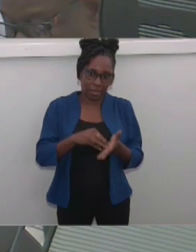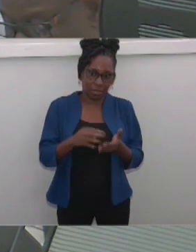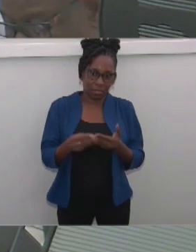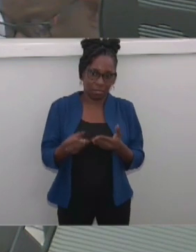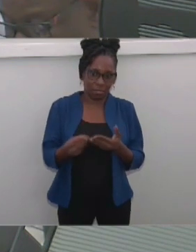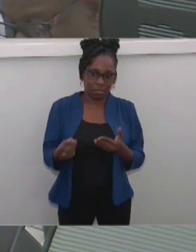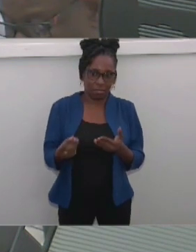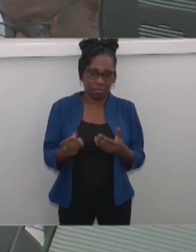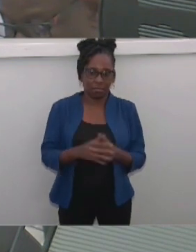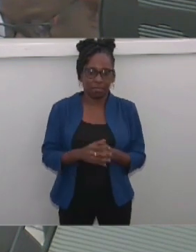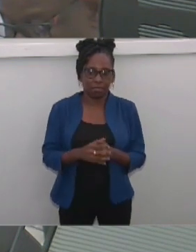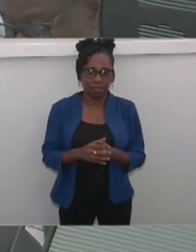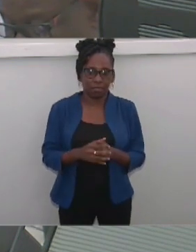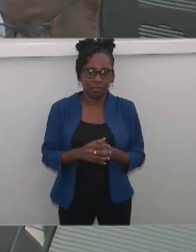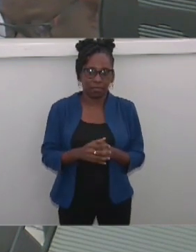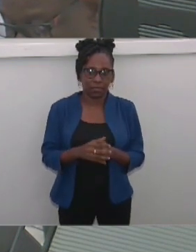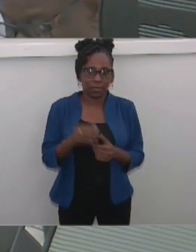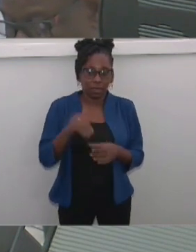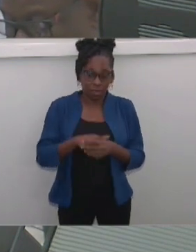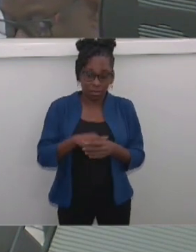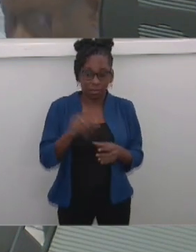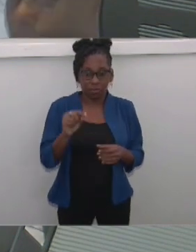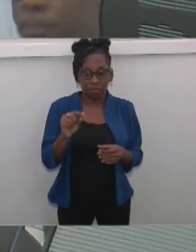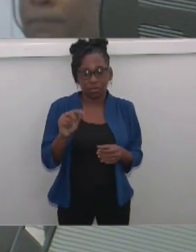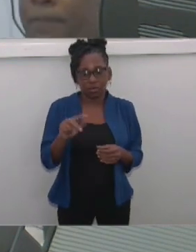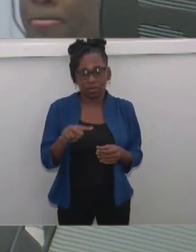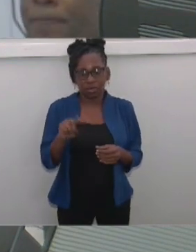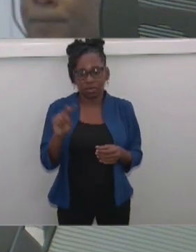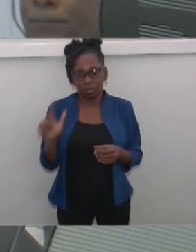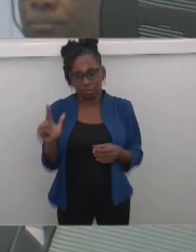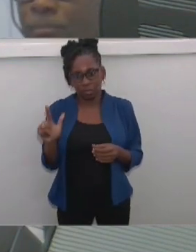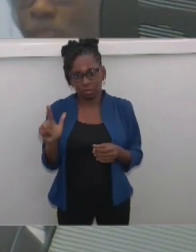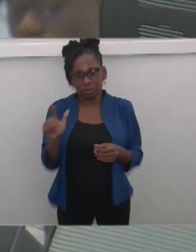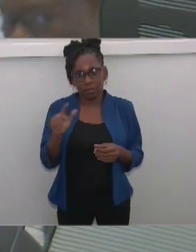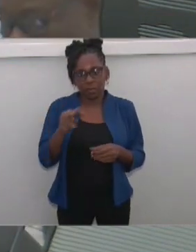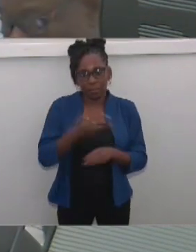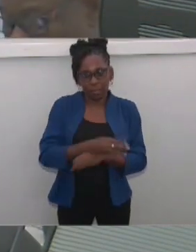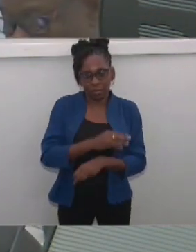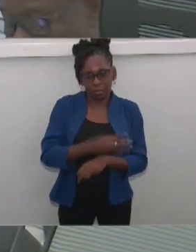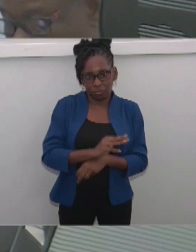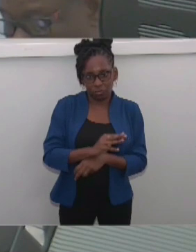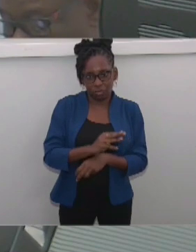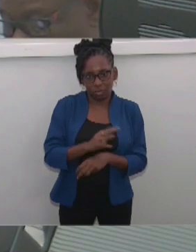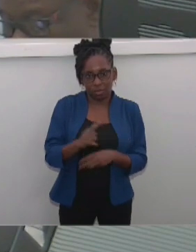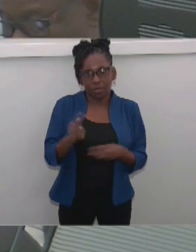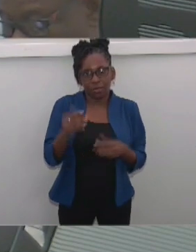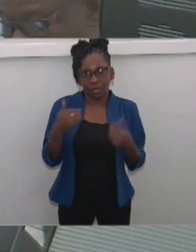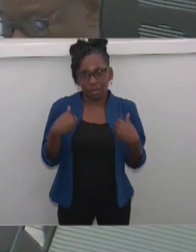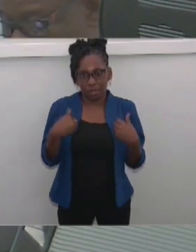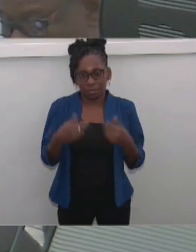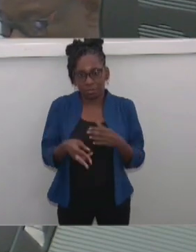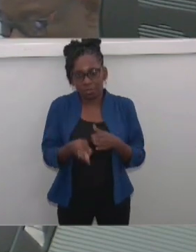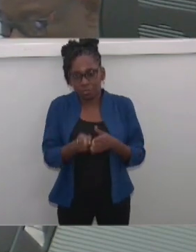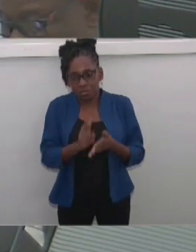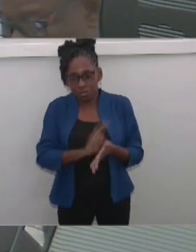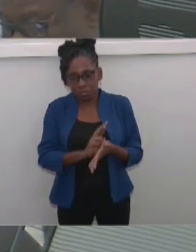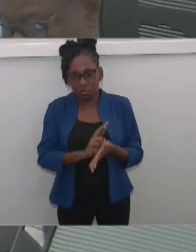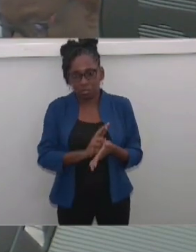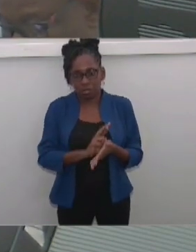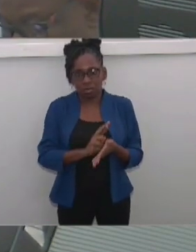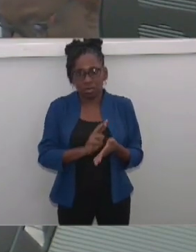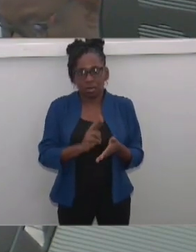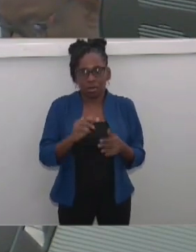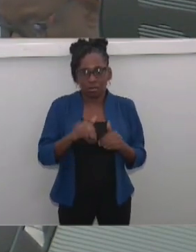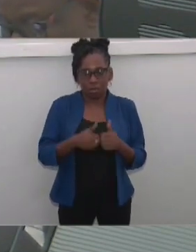missions. In 2023, the Ministry will conduct a comprehensive review of the operations of our existing